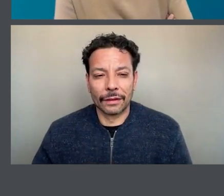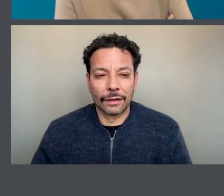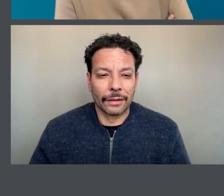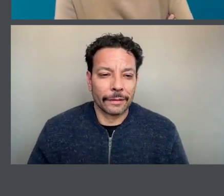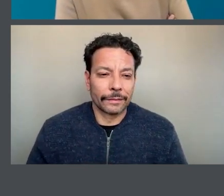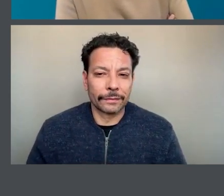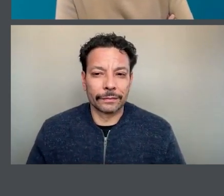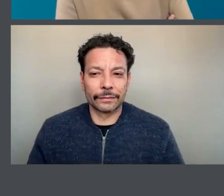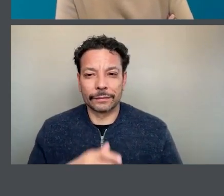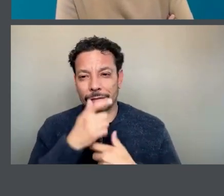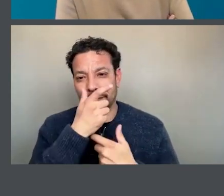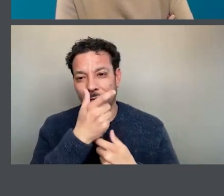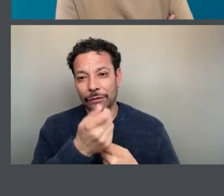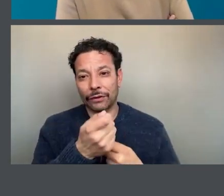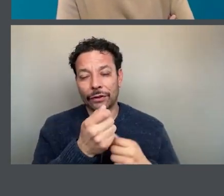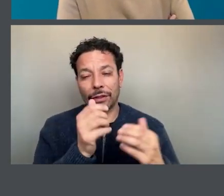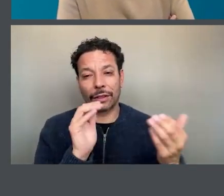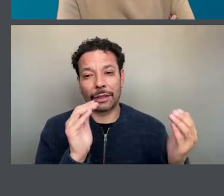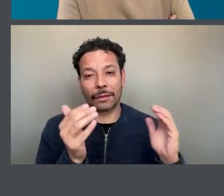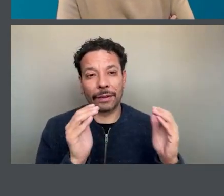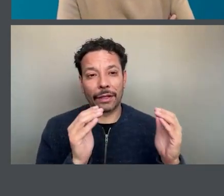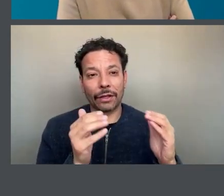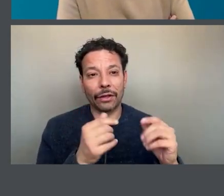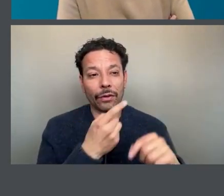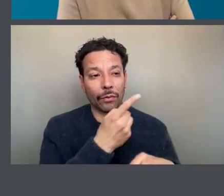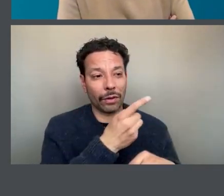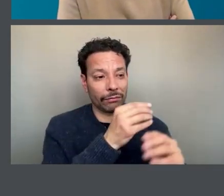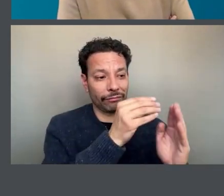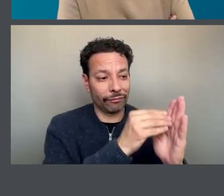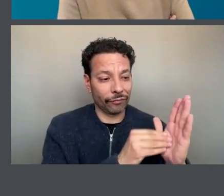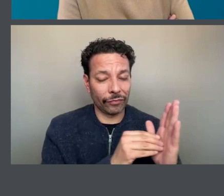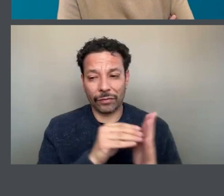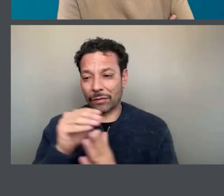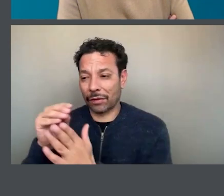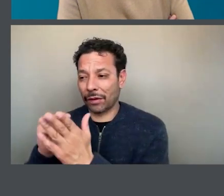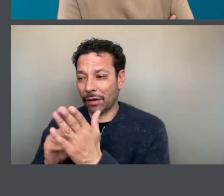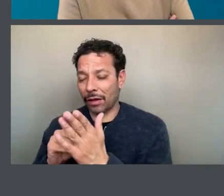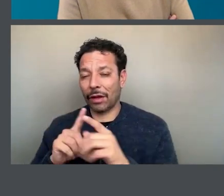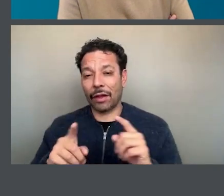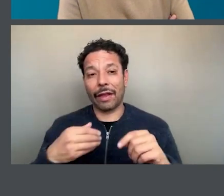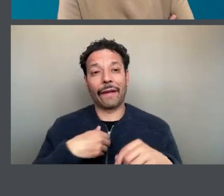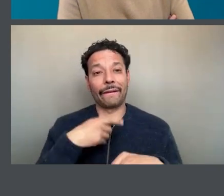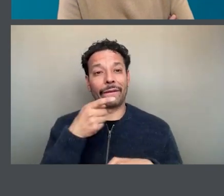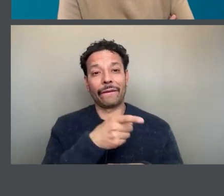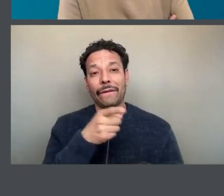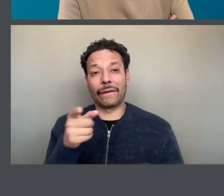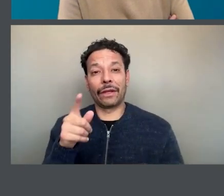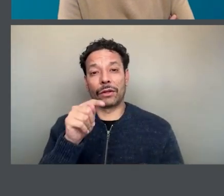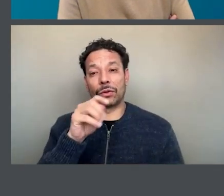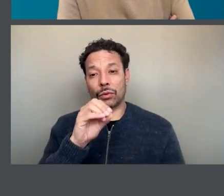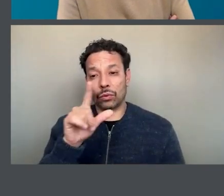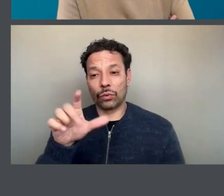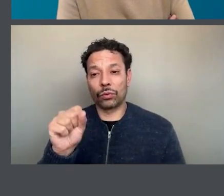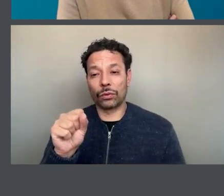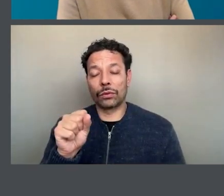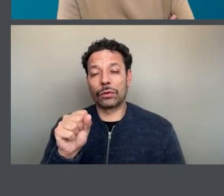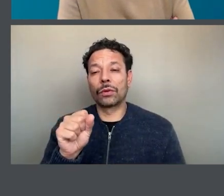it's interesting to compare one instrument to the other. And having these tools is